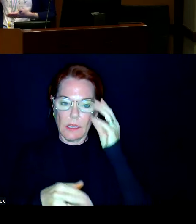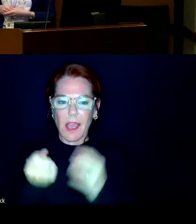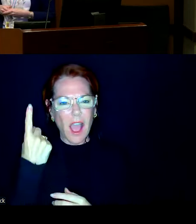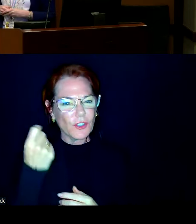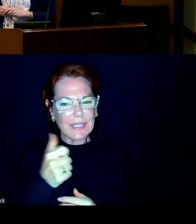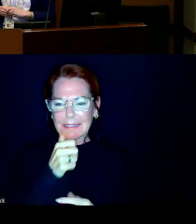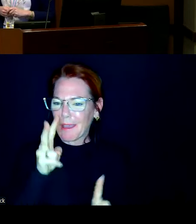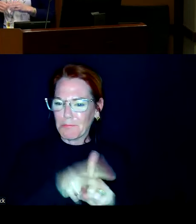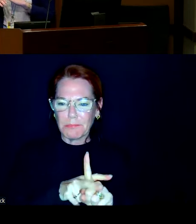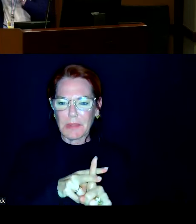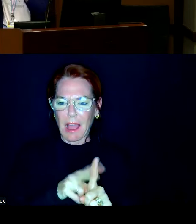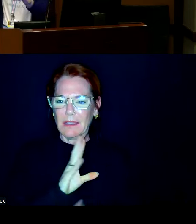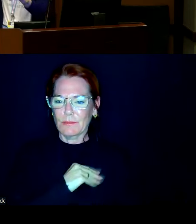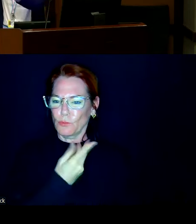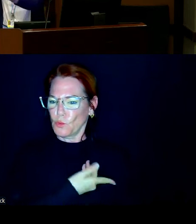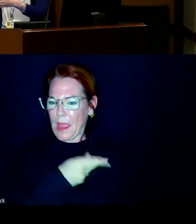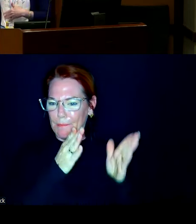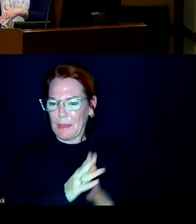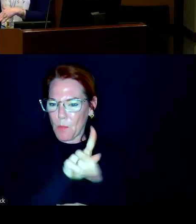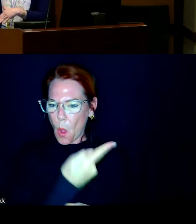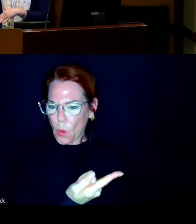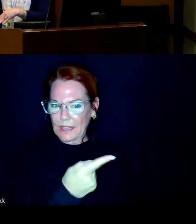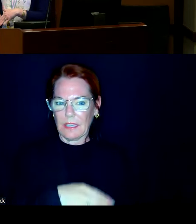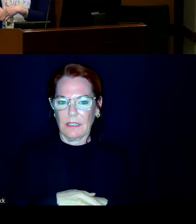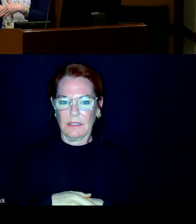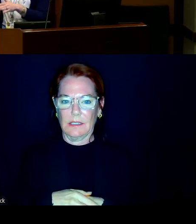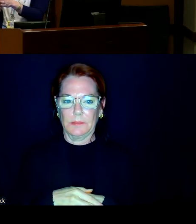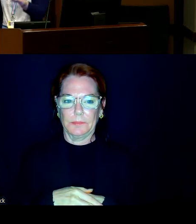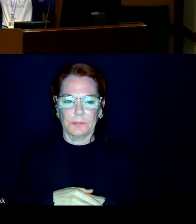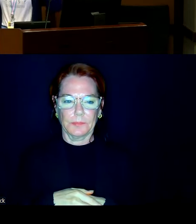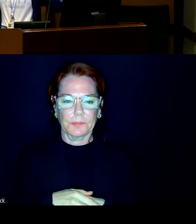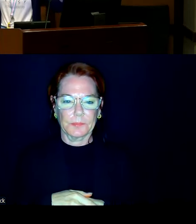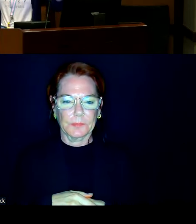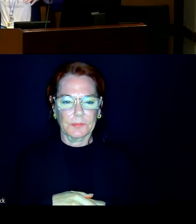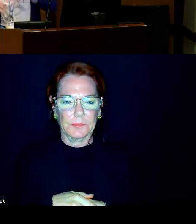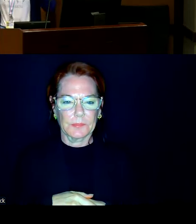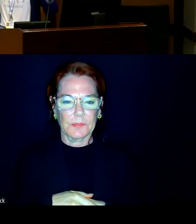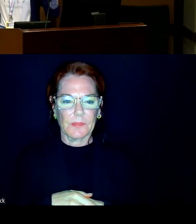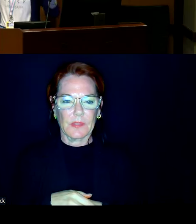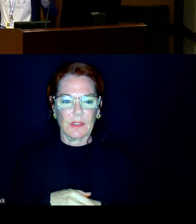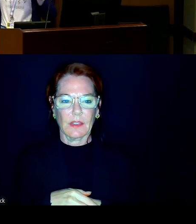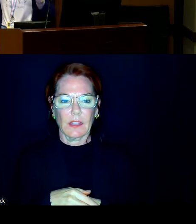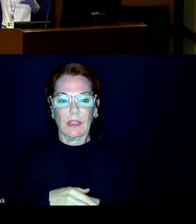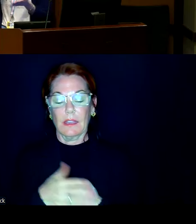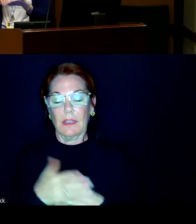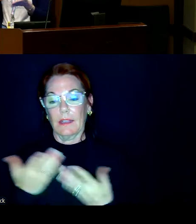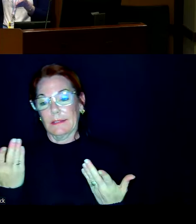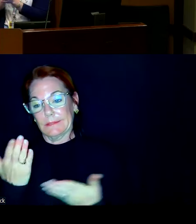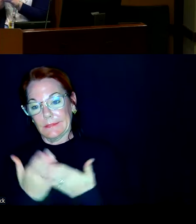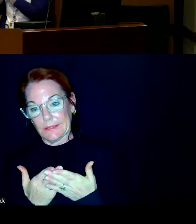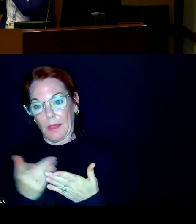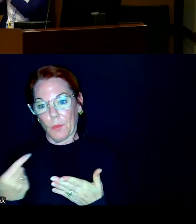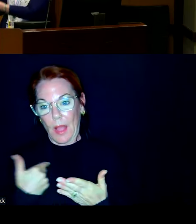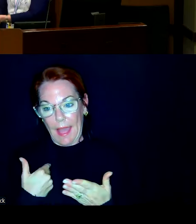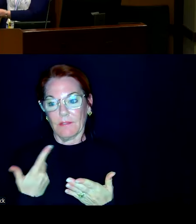because I've met some providers and they literally have like a trans day a week. So like they will have their regular practice and see all of their